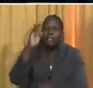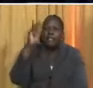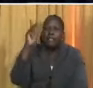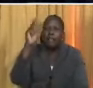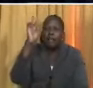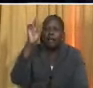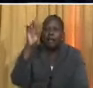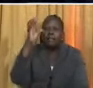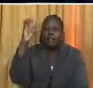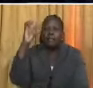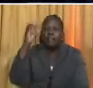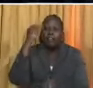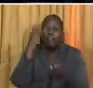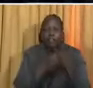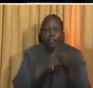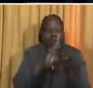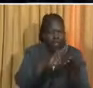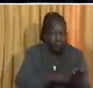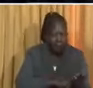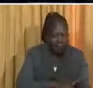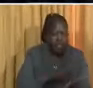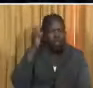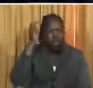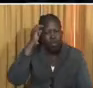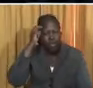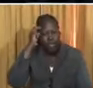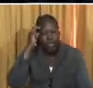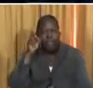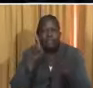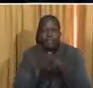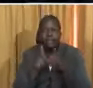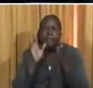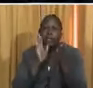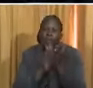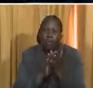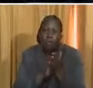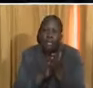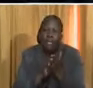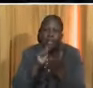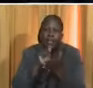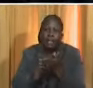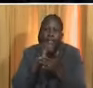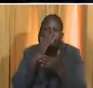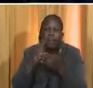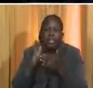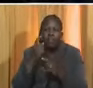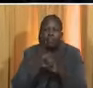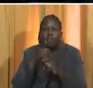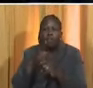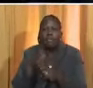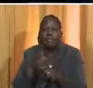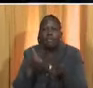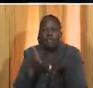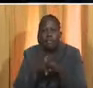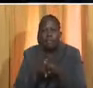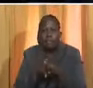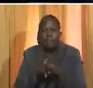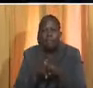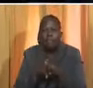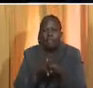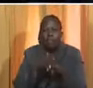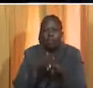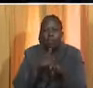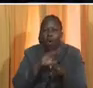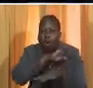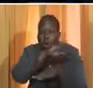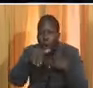report 2005 acknowledged and recommended that apart from Parliament, it was necessary for the